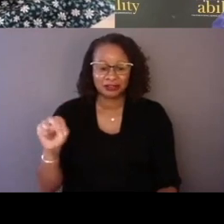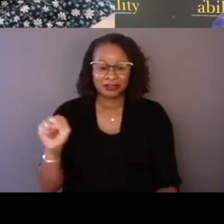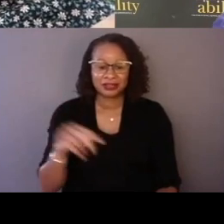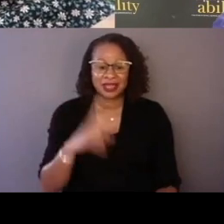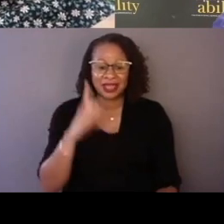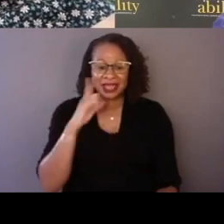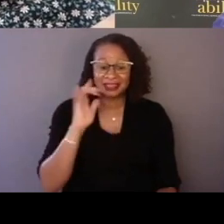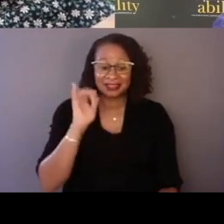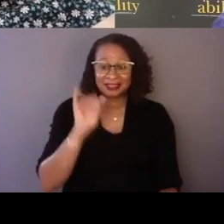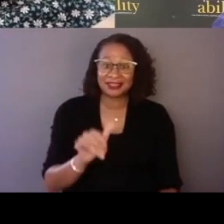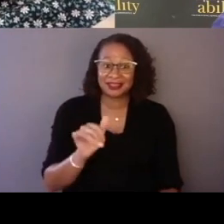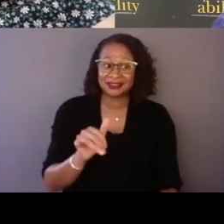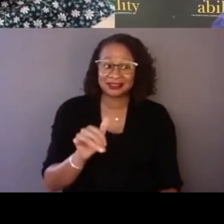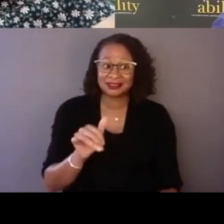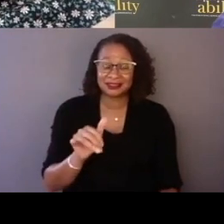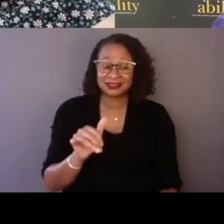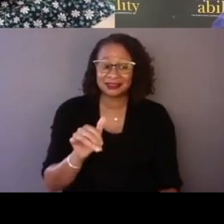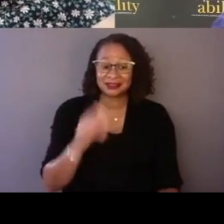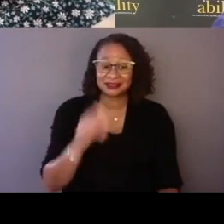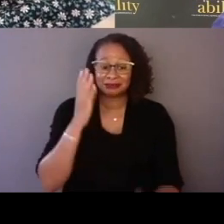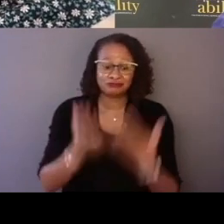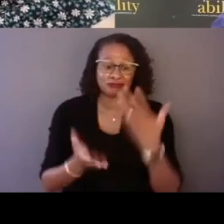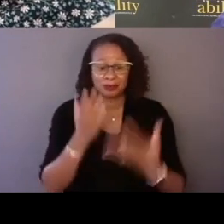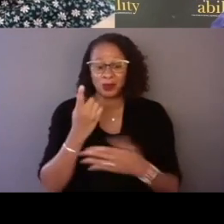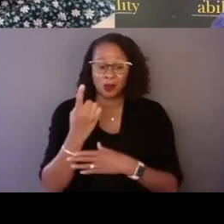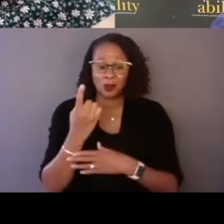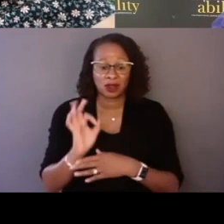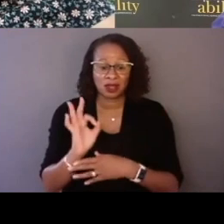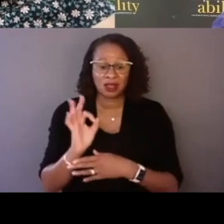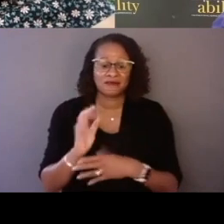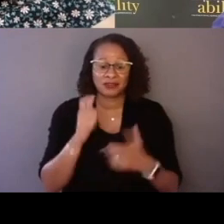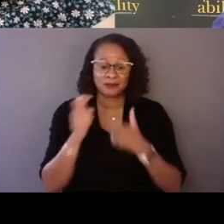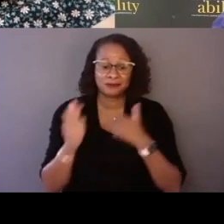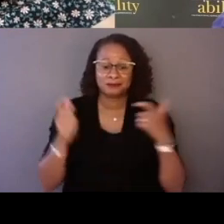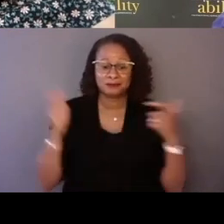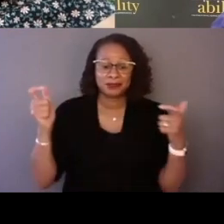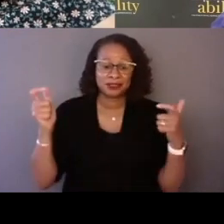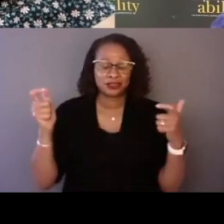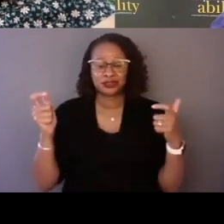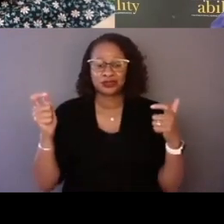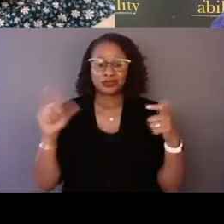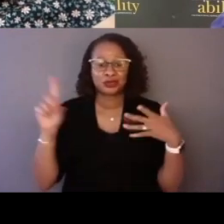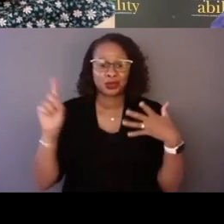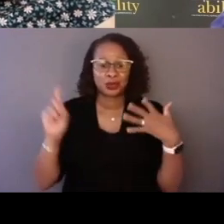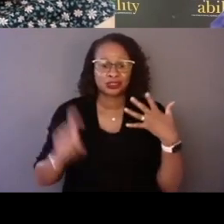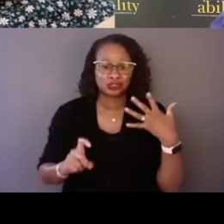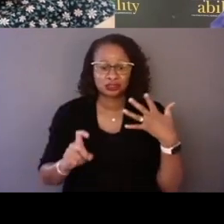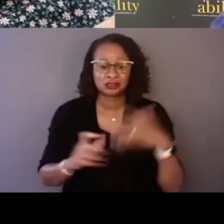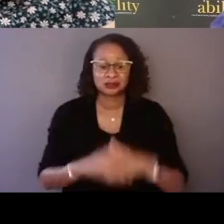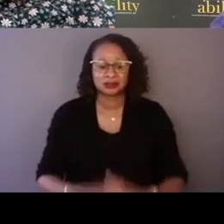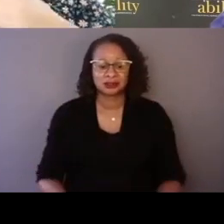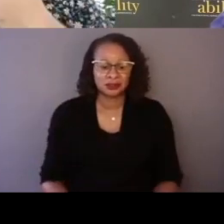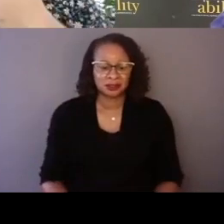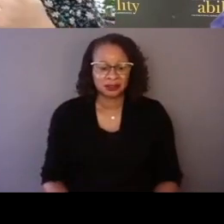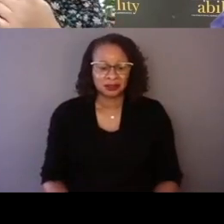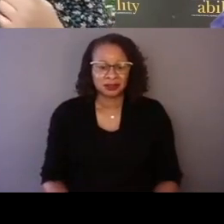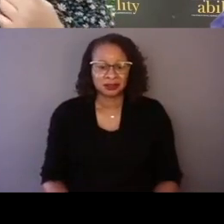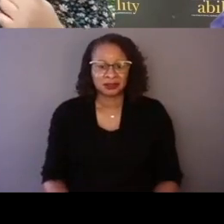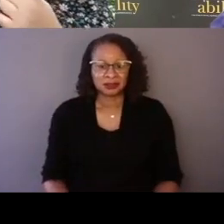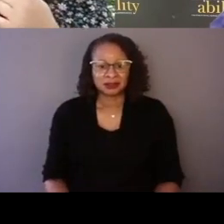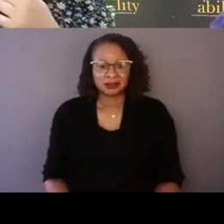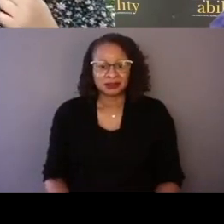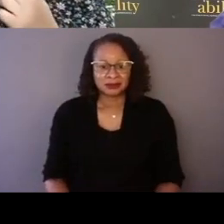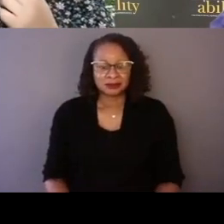is, probably one of the bigger questions, the